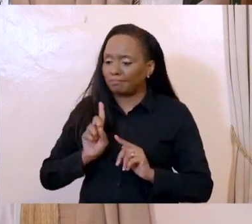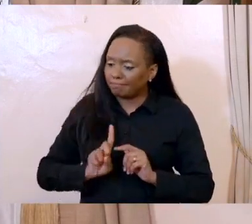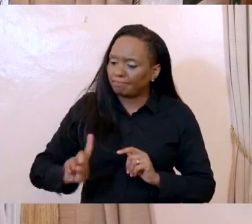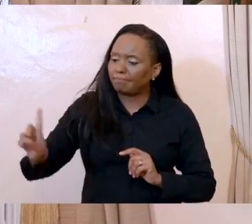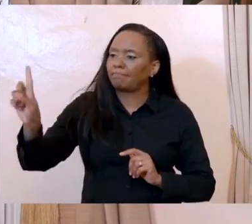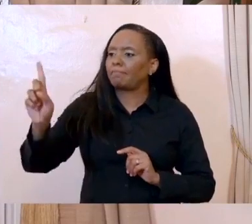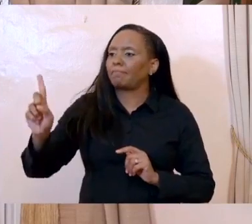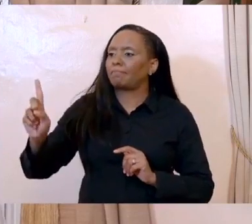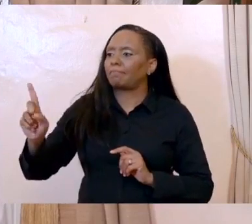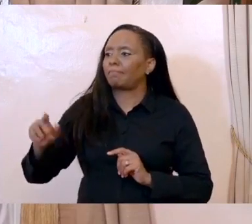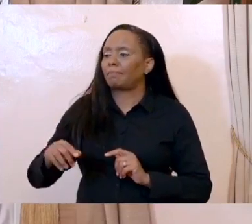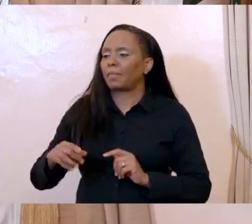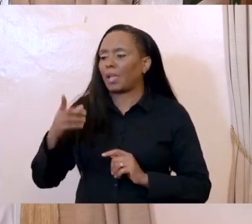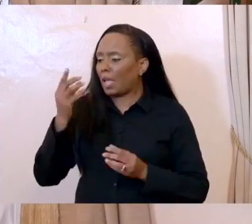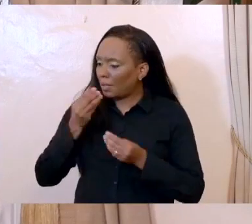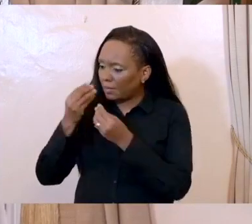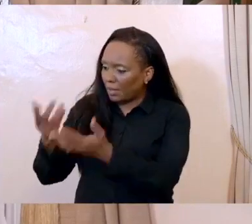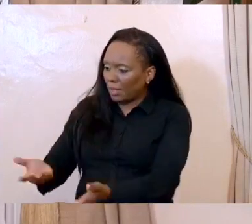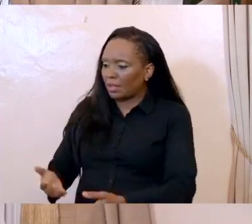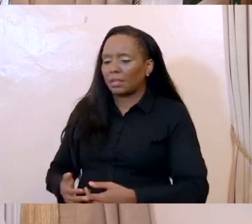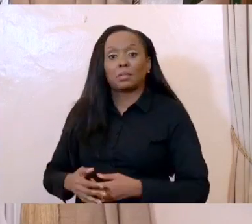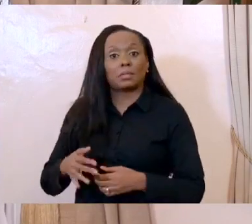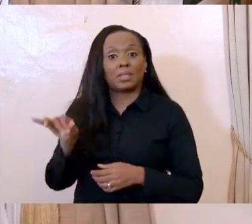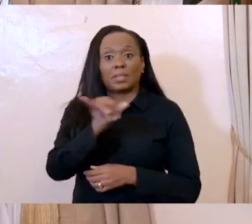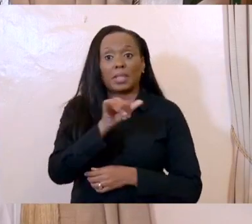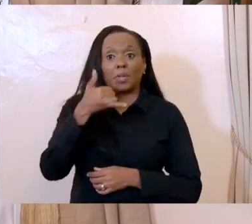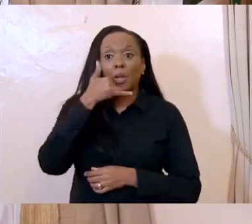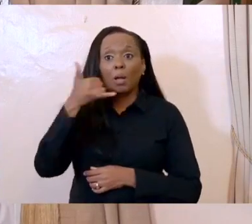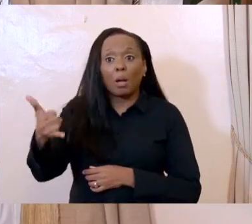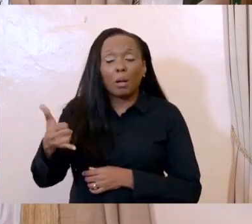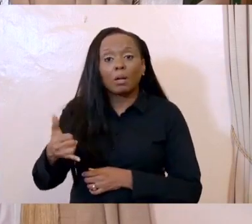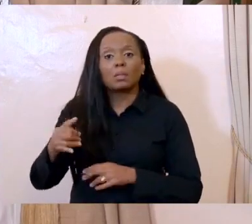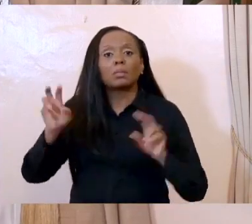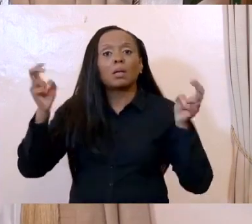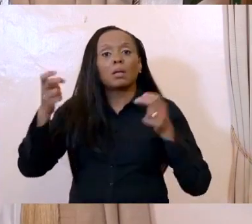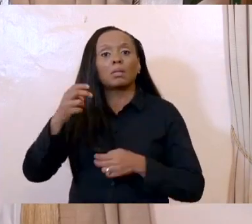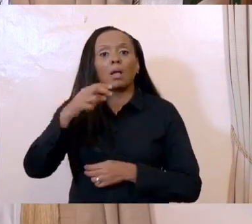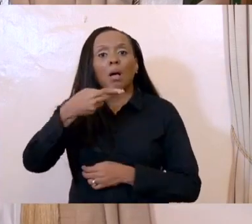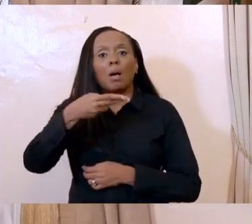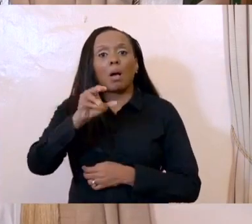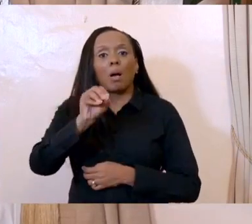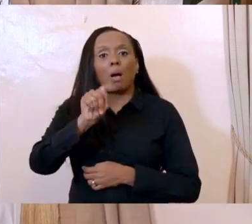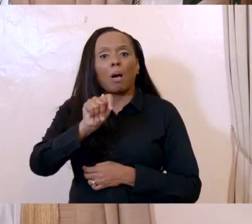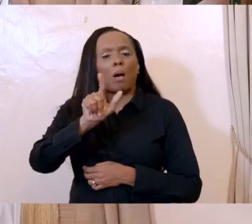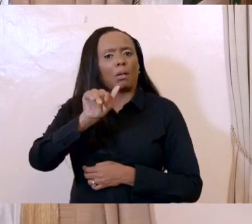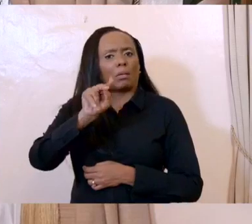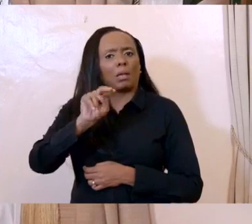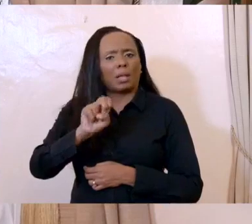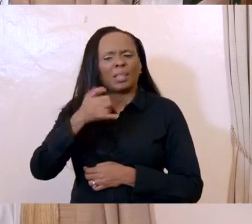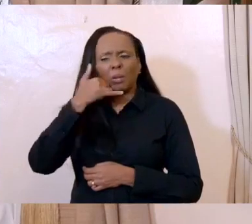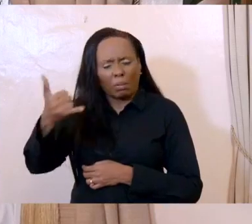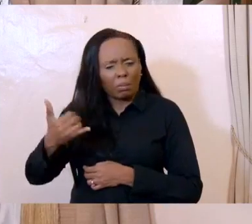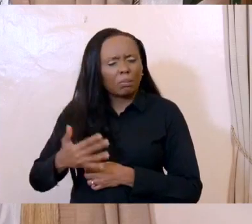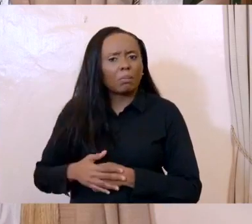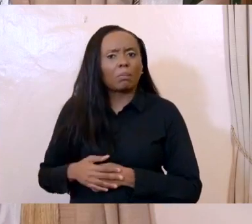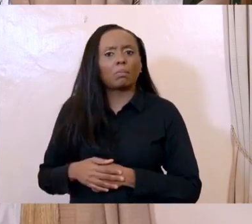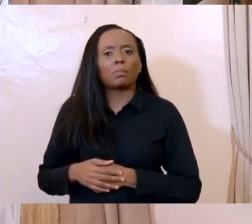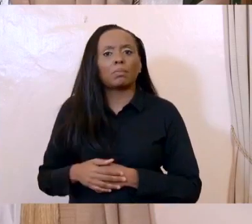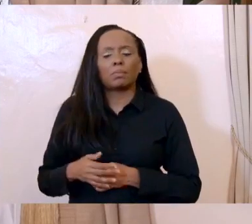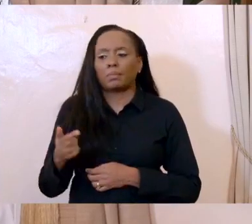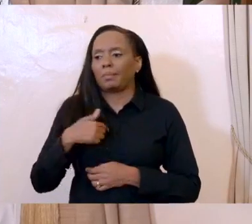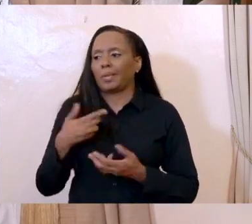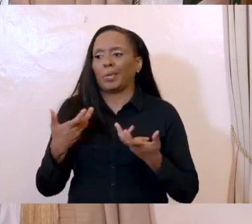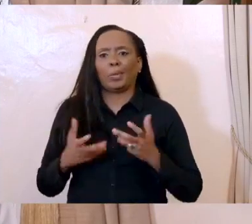well, just as people give COVID hotline information and so on. But as I said, not that I